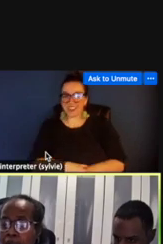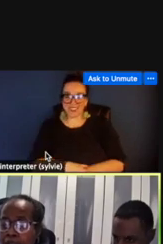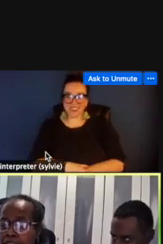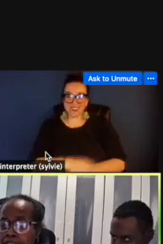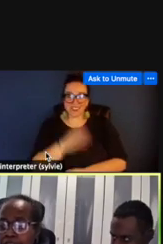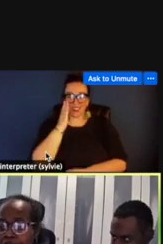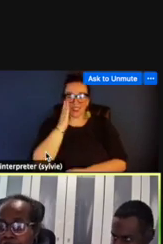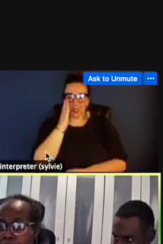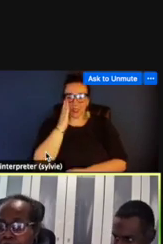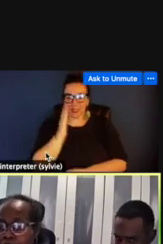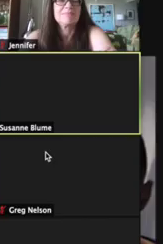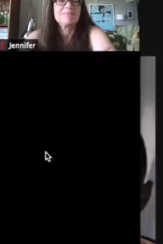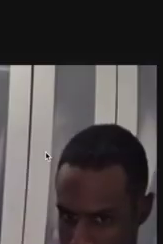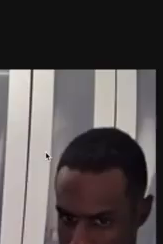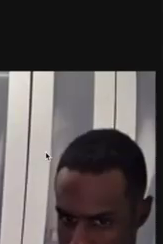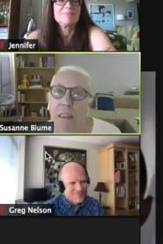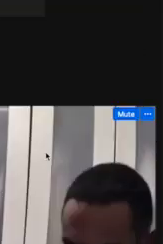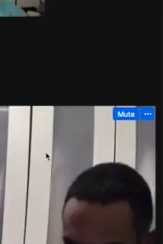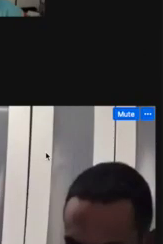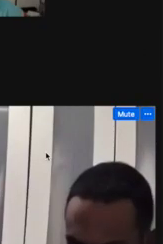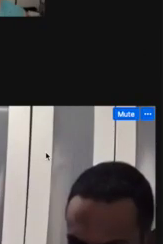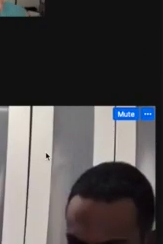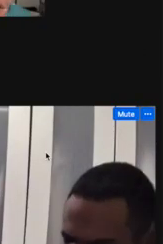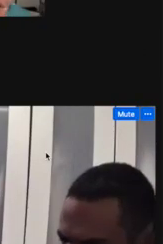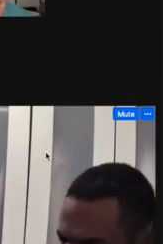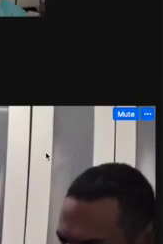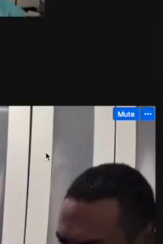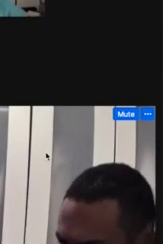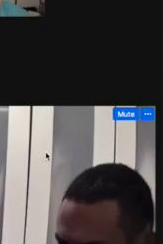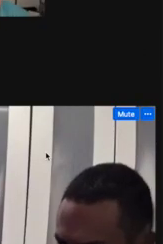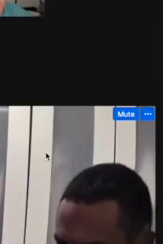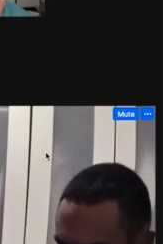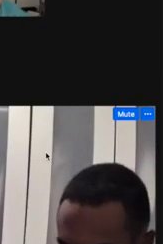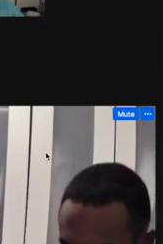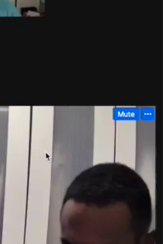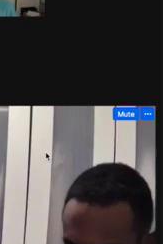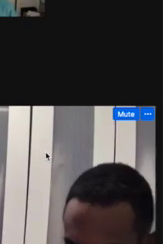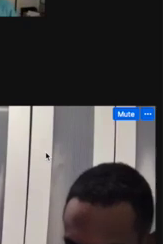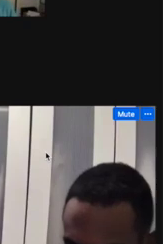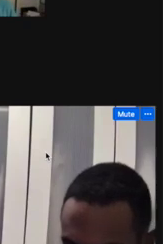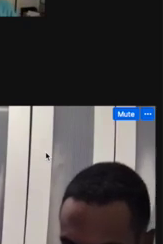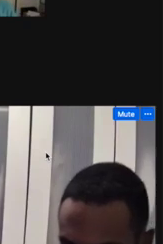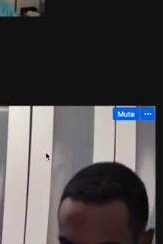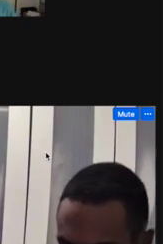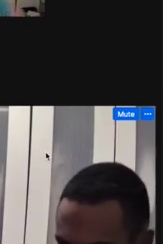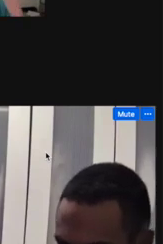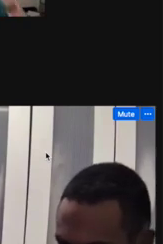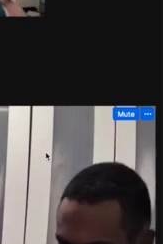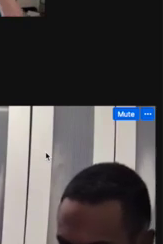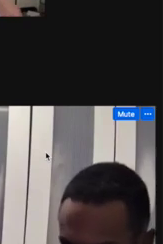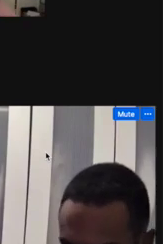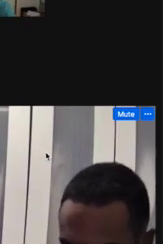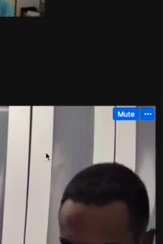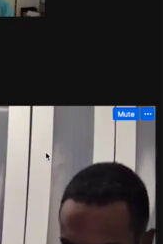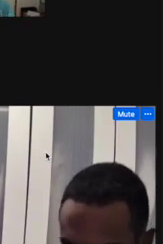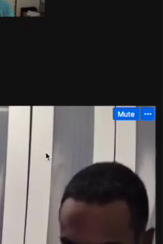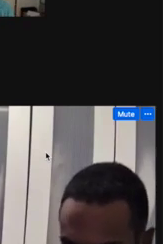time. Oh, I know what I forgot to share with you. It took us 36 hours to get from Washington, D.C. to